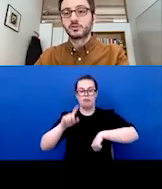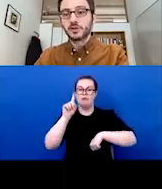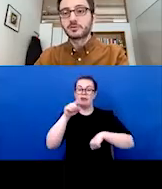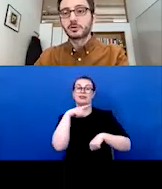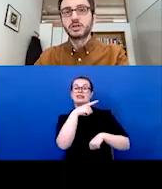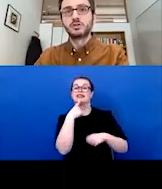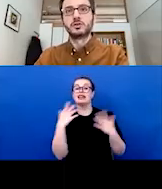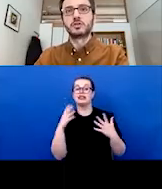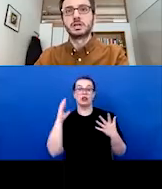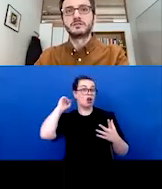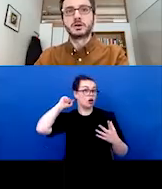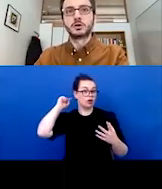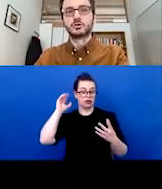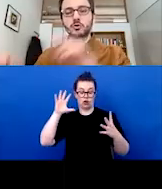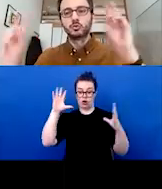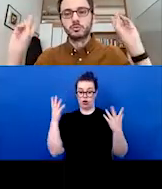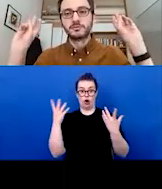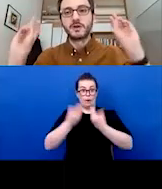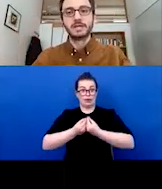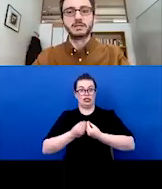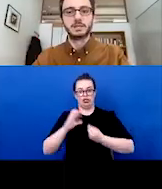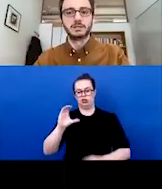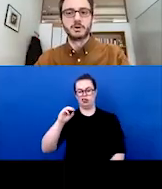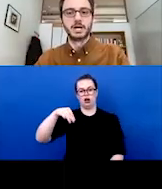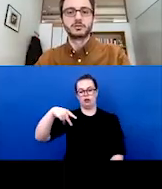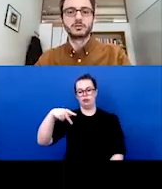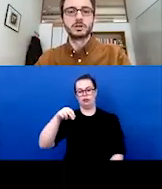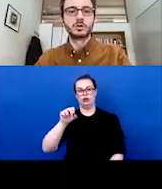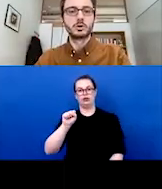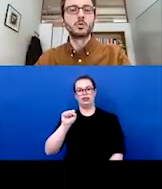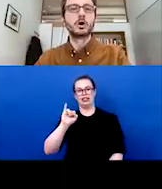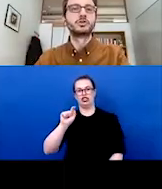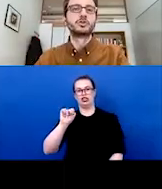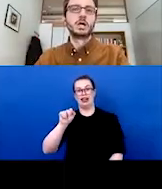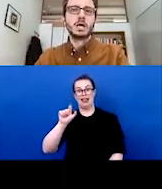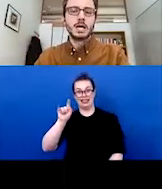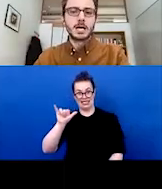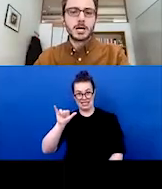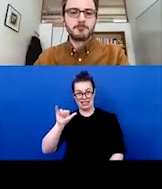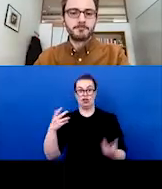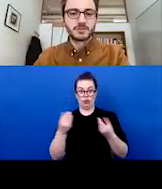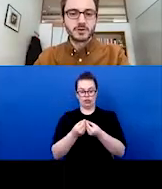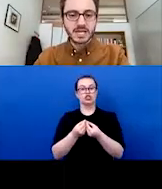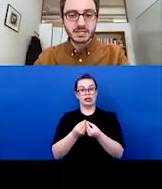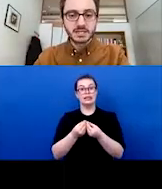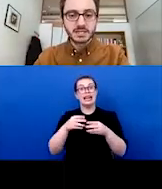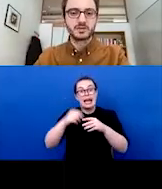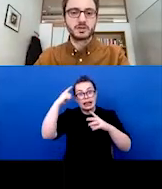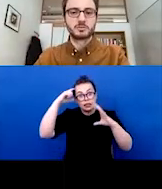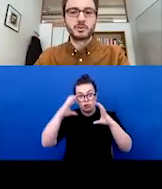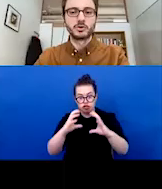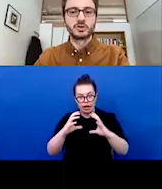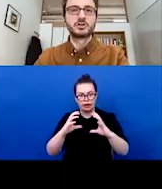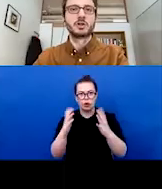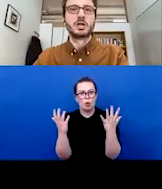for several reasons, difficult to find in the brain. So in her own words, theoretical